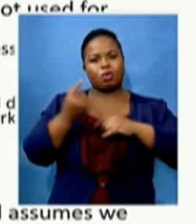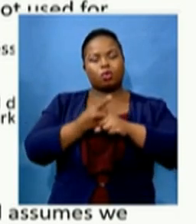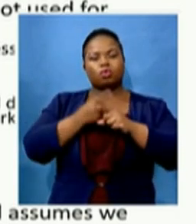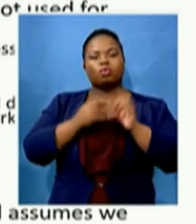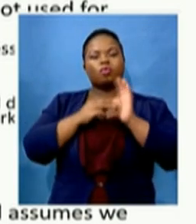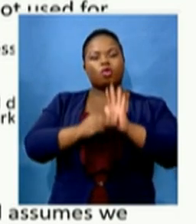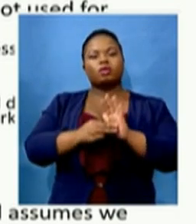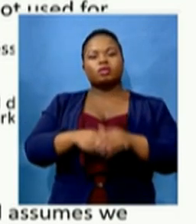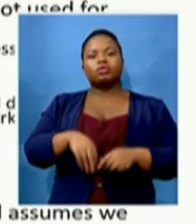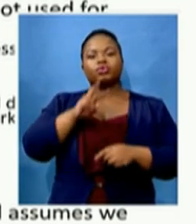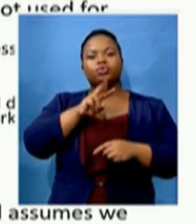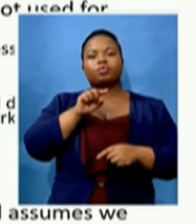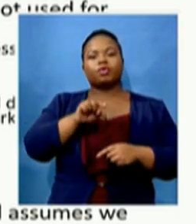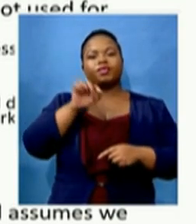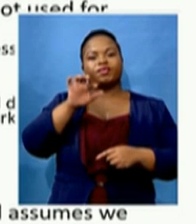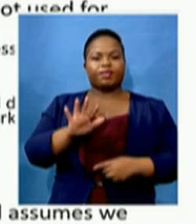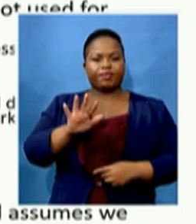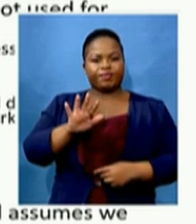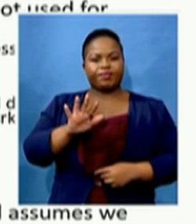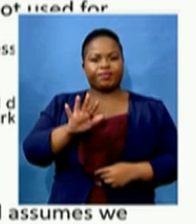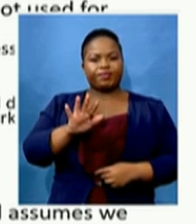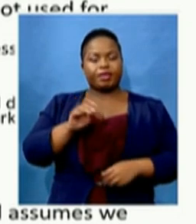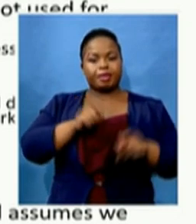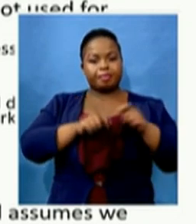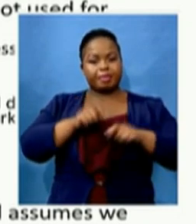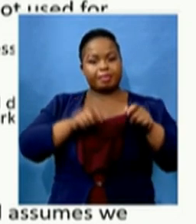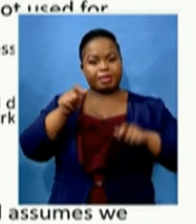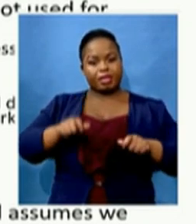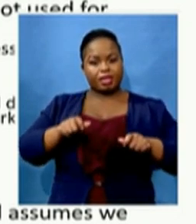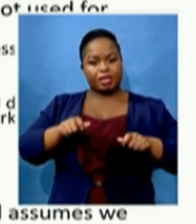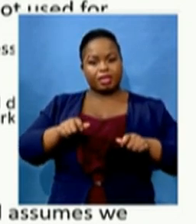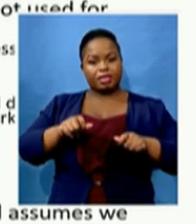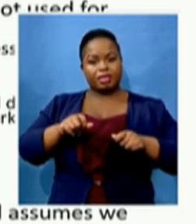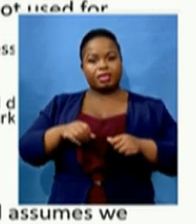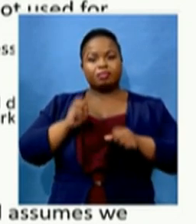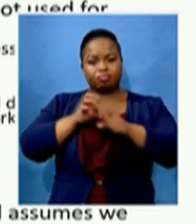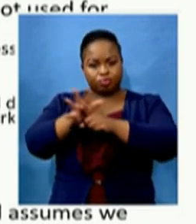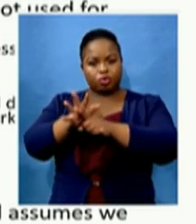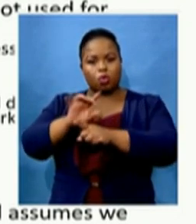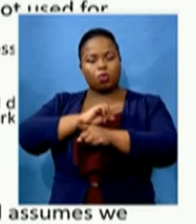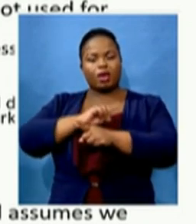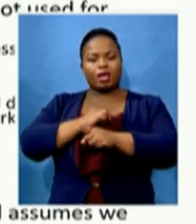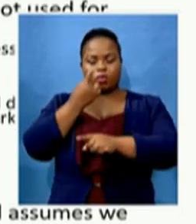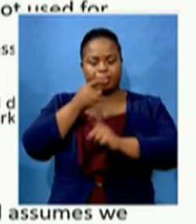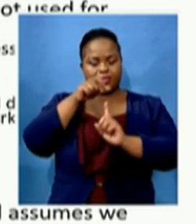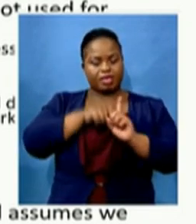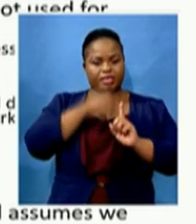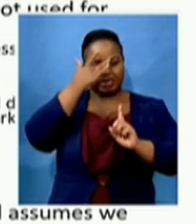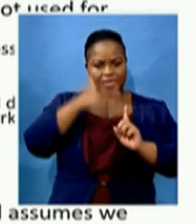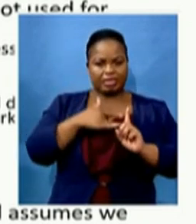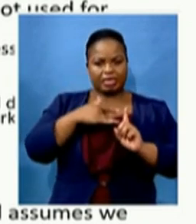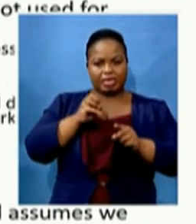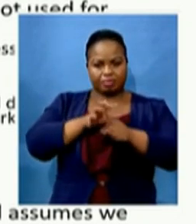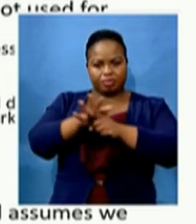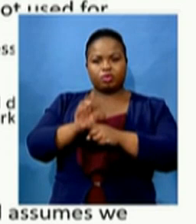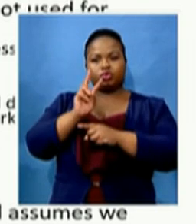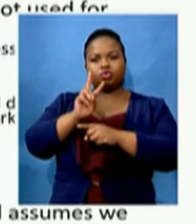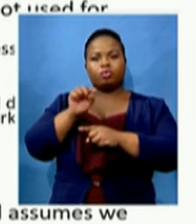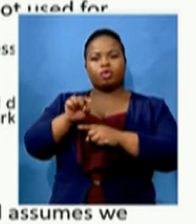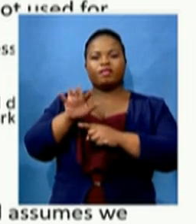2.5 people are infected by a single person over 4 days. That is a fairly crude assumption because it averages out quite a lot